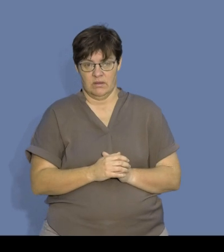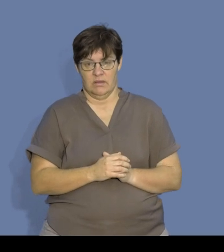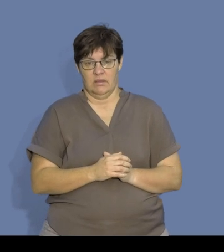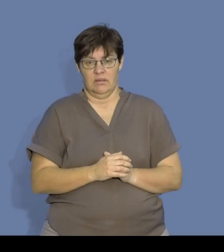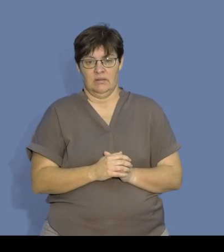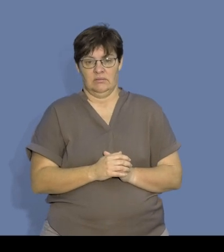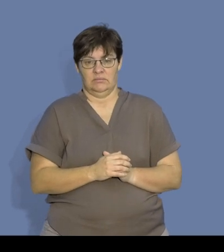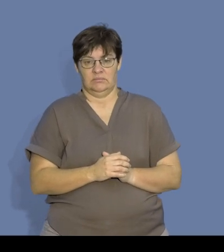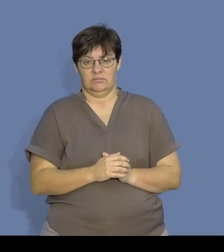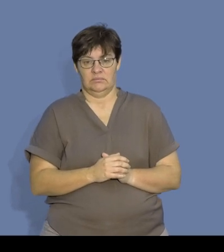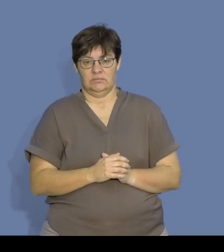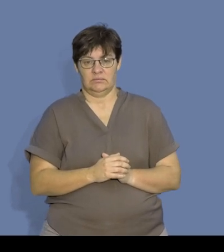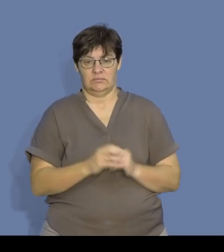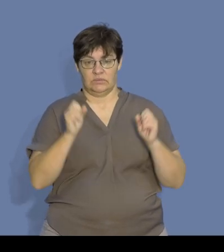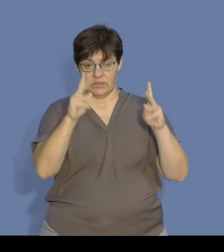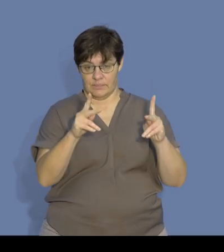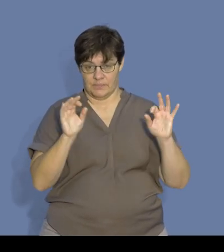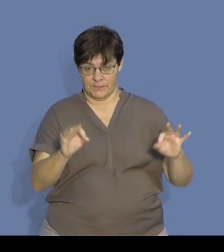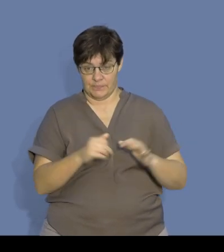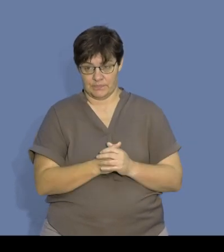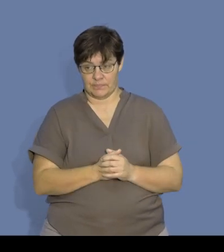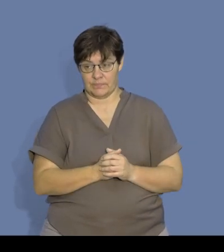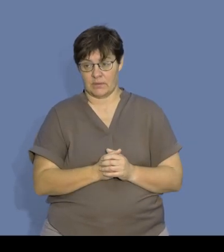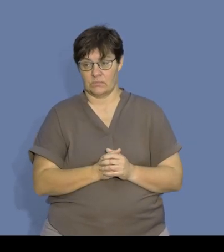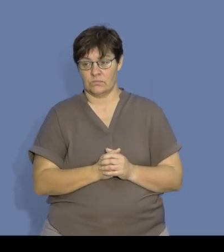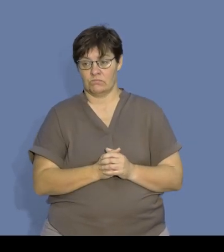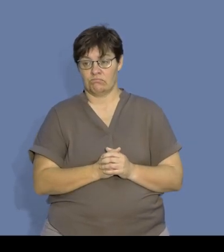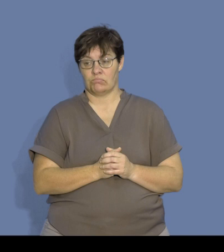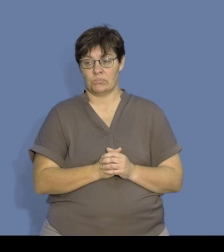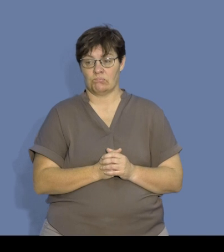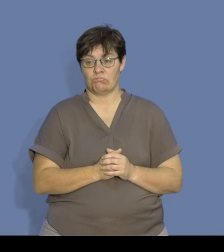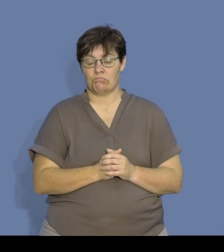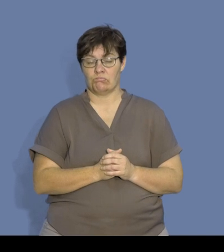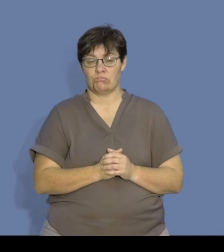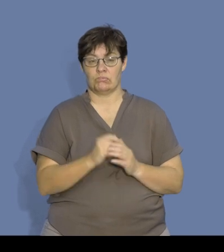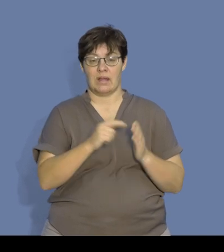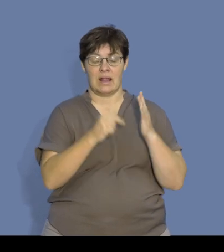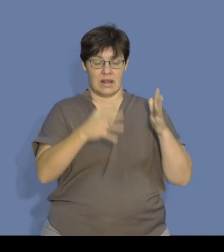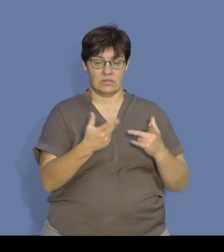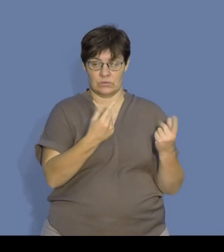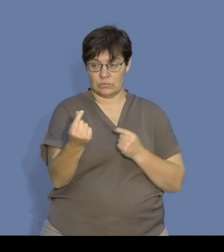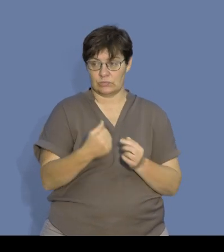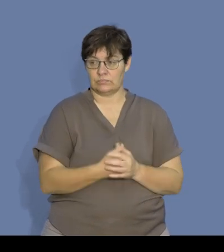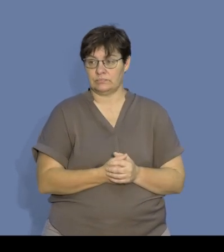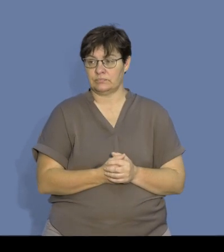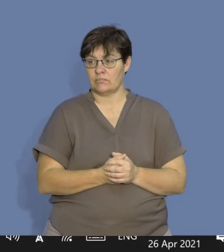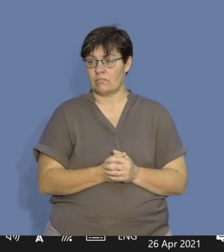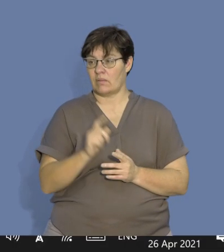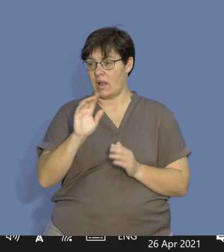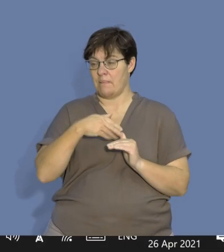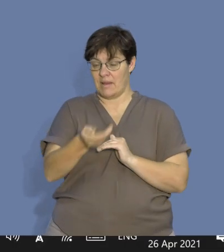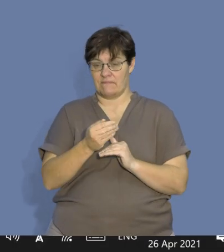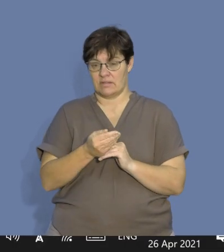I'm simply dividing this by 2. Okay, you guys with me? Right, so let's do that. Let's get our calculator